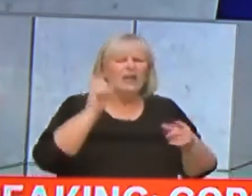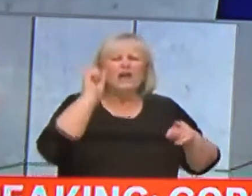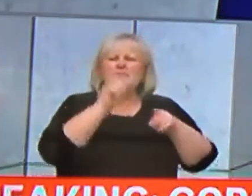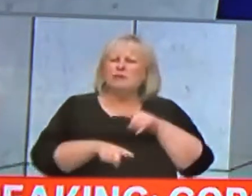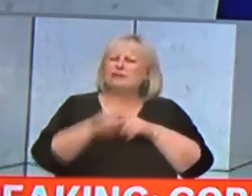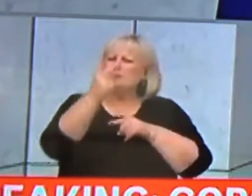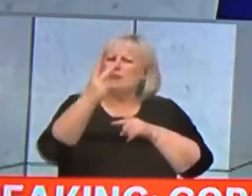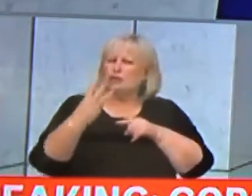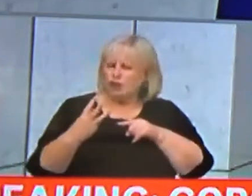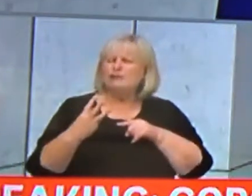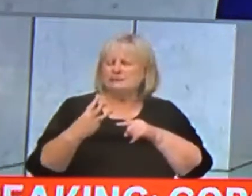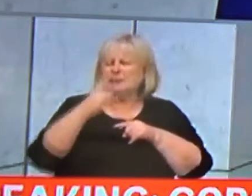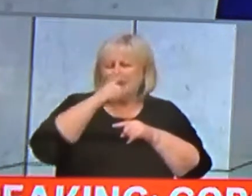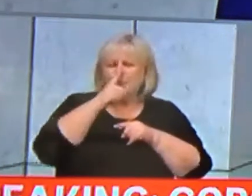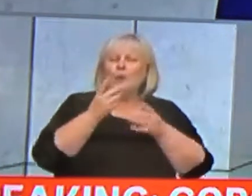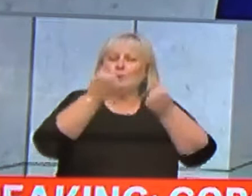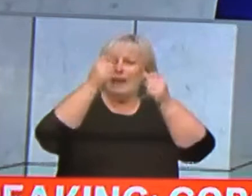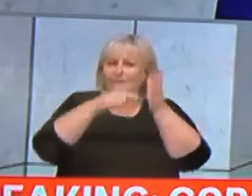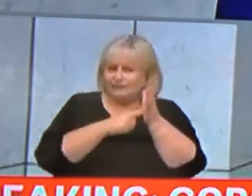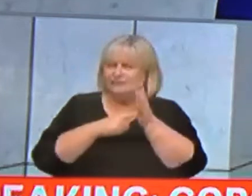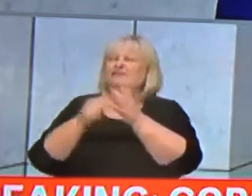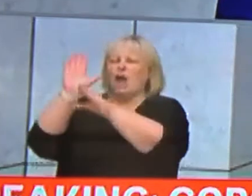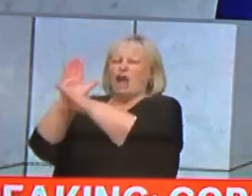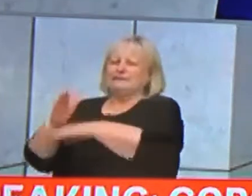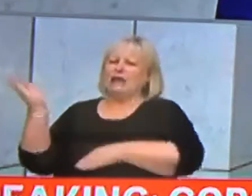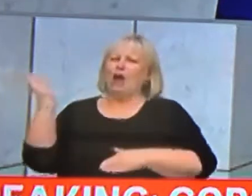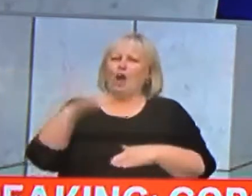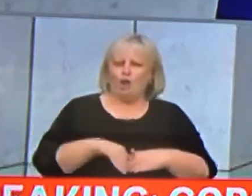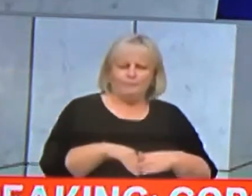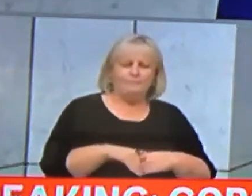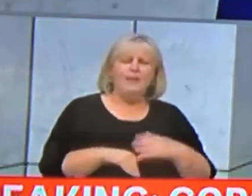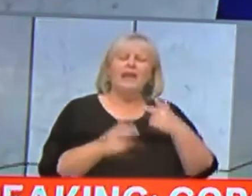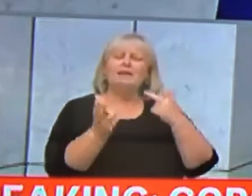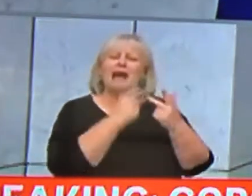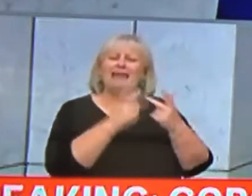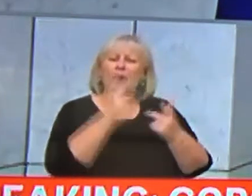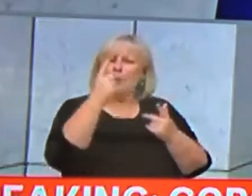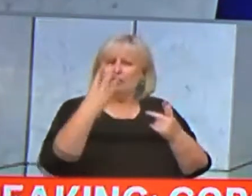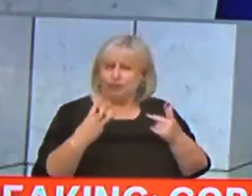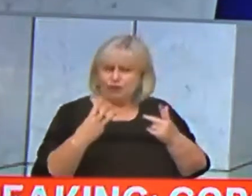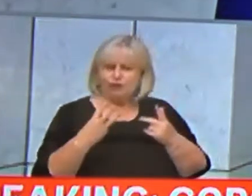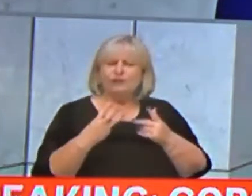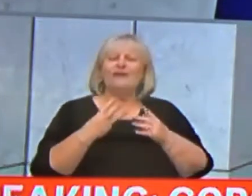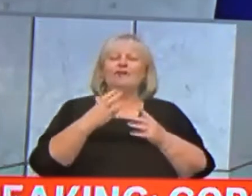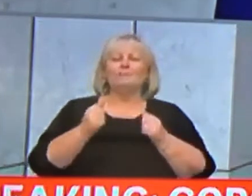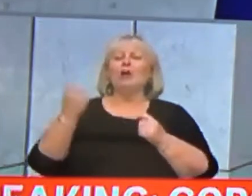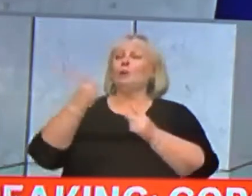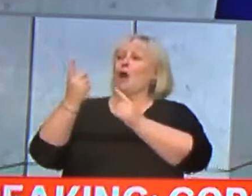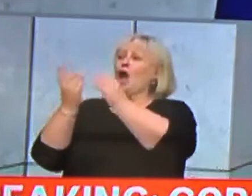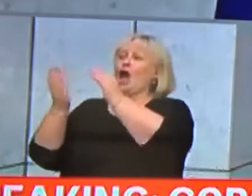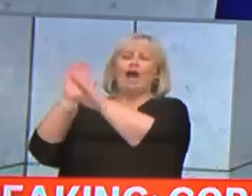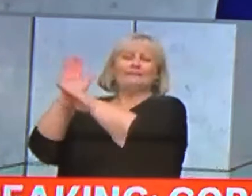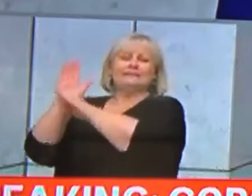2/3 are return travellers, and a significant proportion of the other cases have been transmitted from return travellers. So